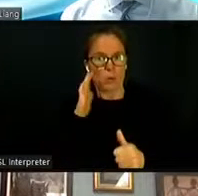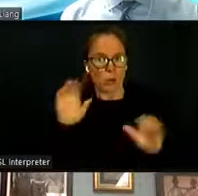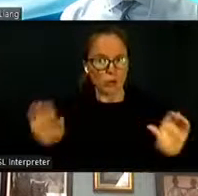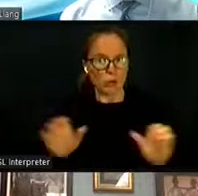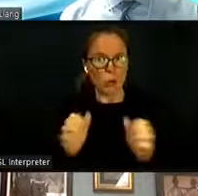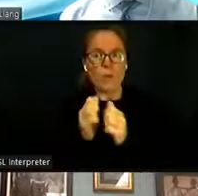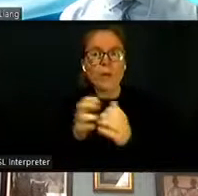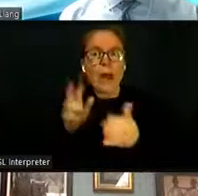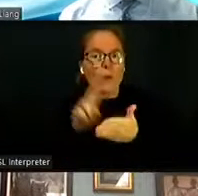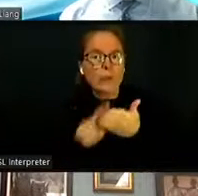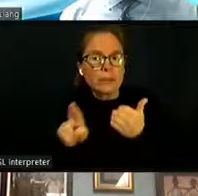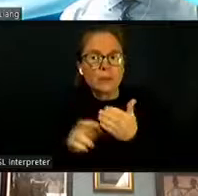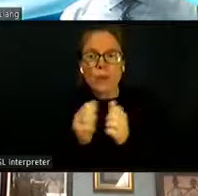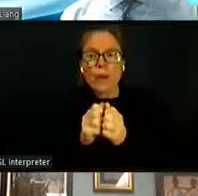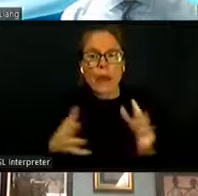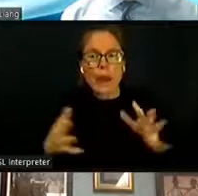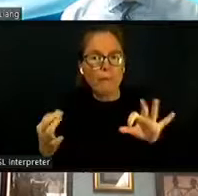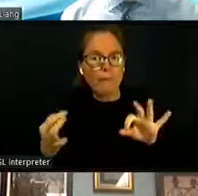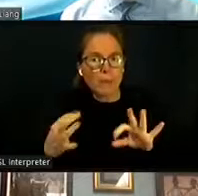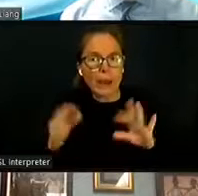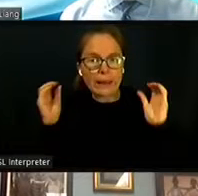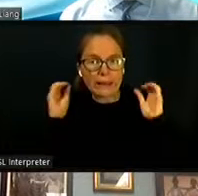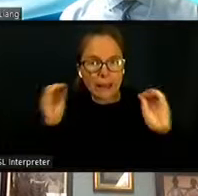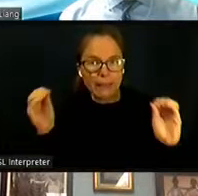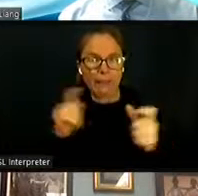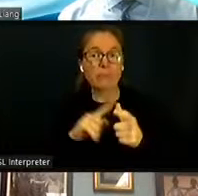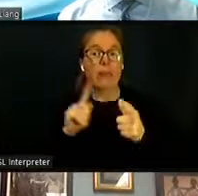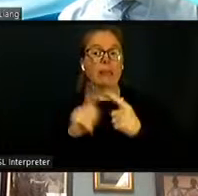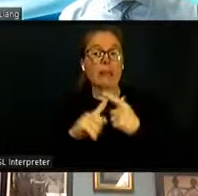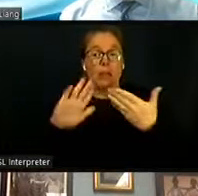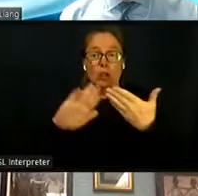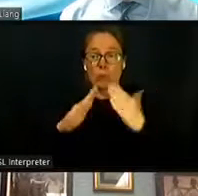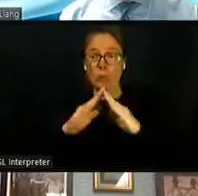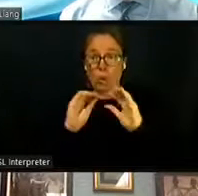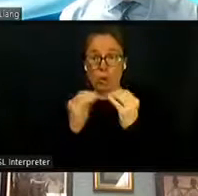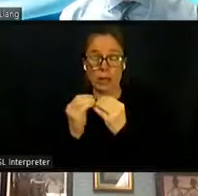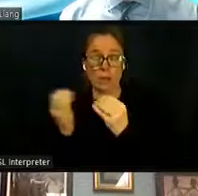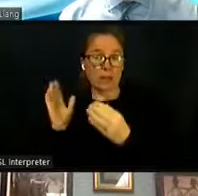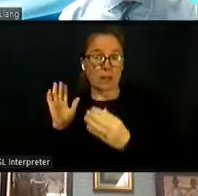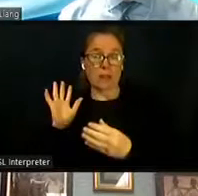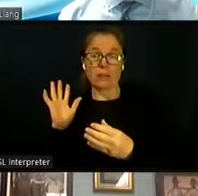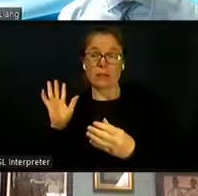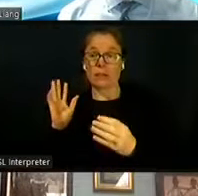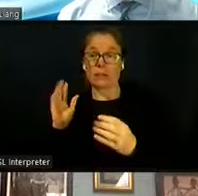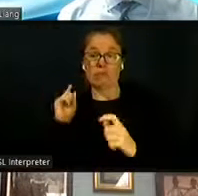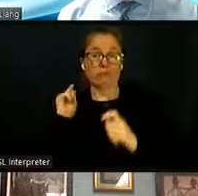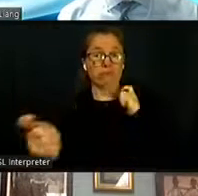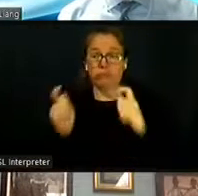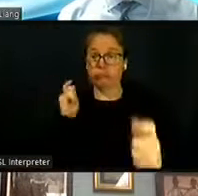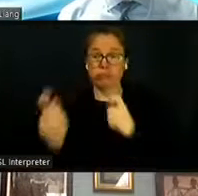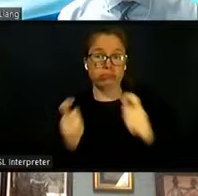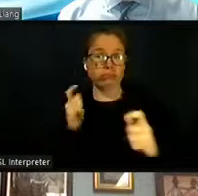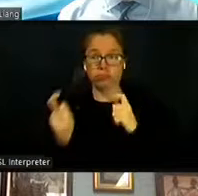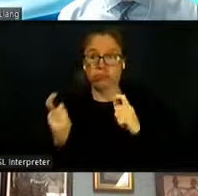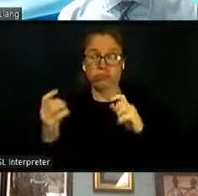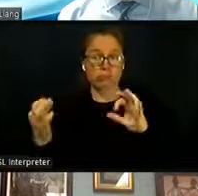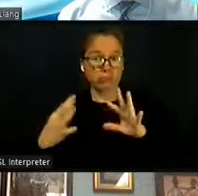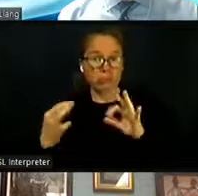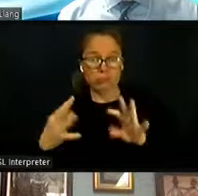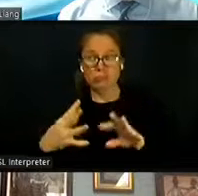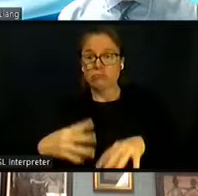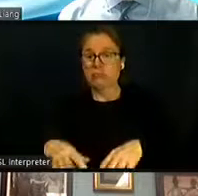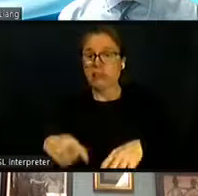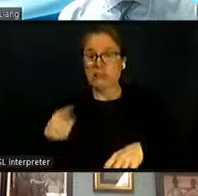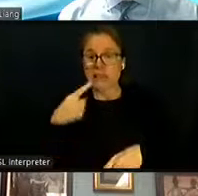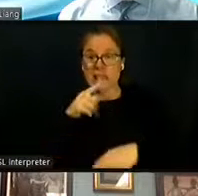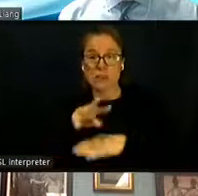or input. And then when community organizations intervened and provided research and input saying that body-worn cameras are actually